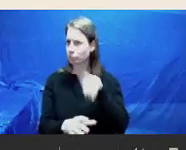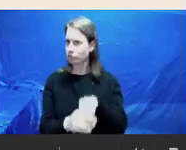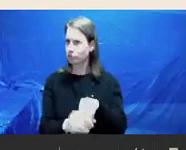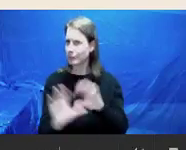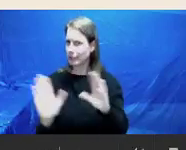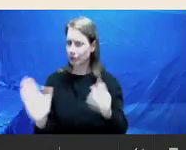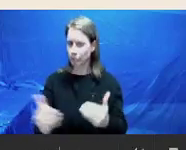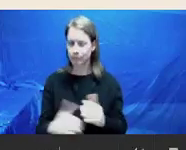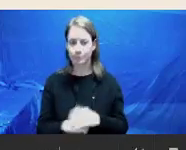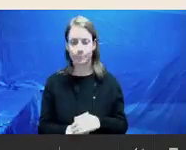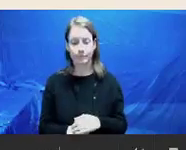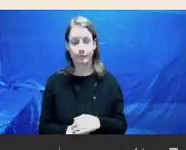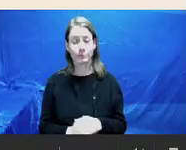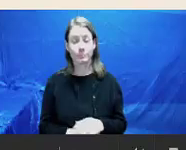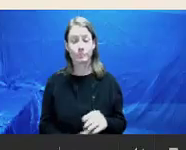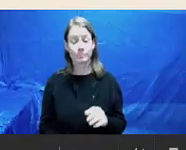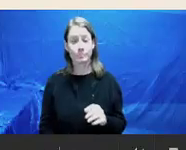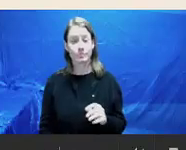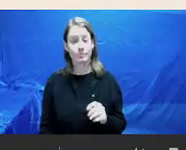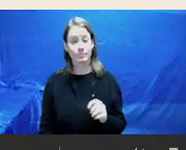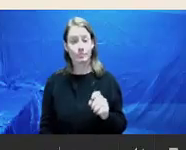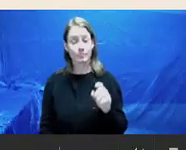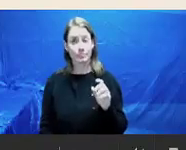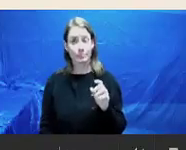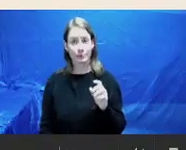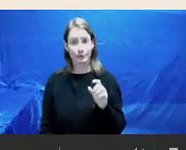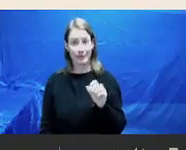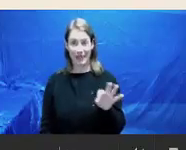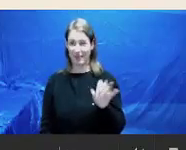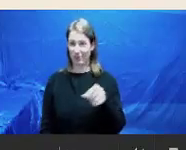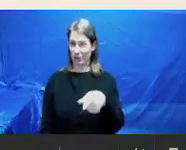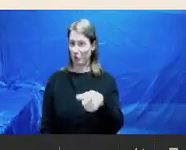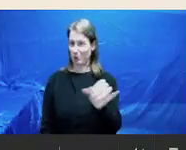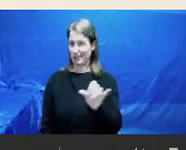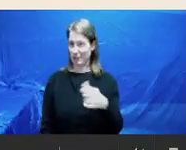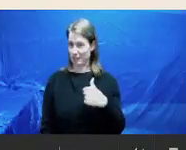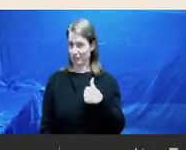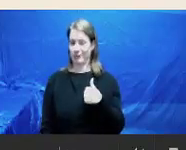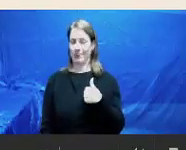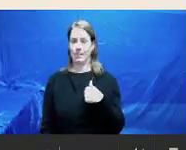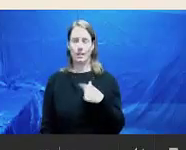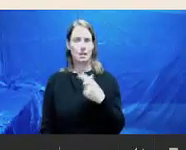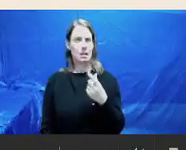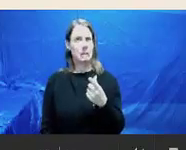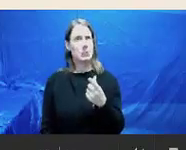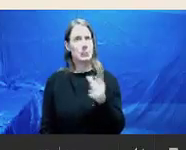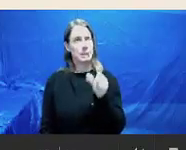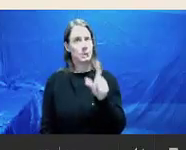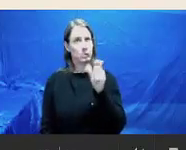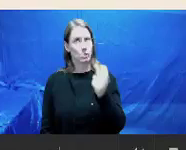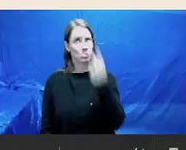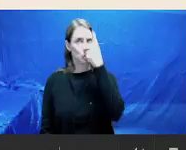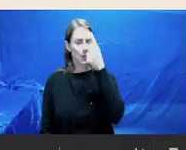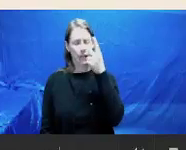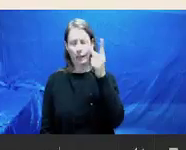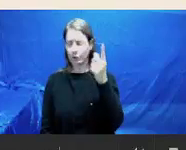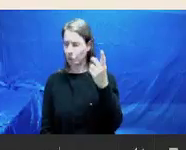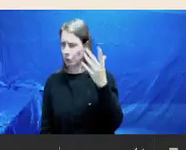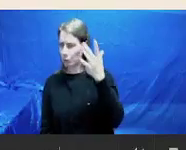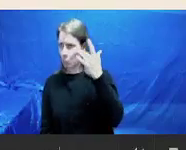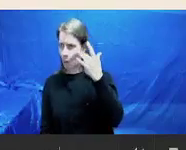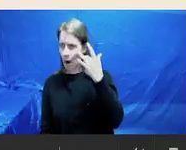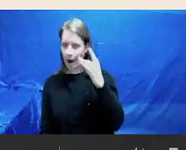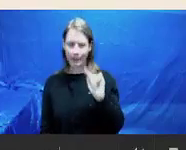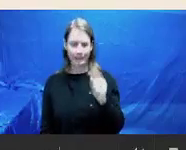anything like me, knowing where something like text complexity resides within the whole scheme of the Common Core State Standards